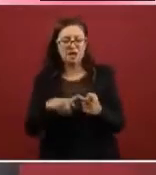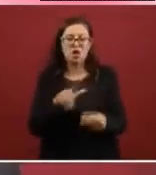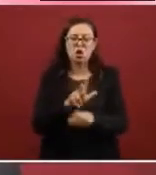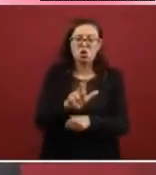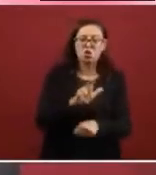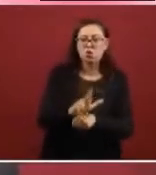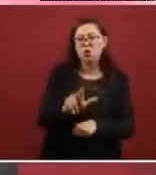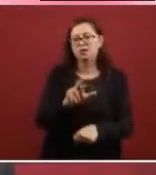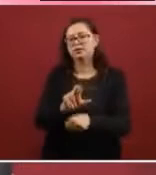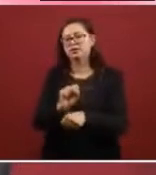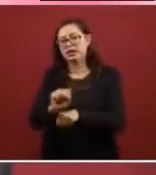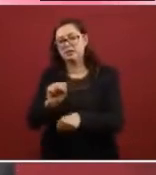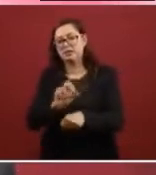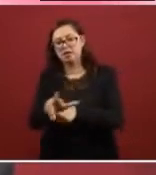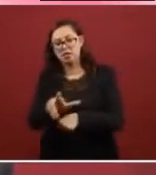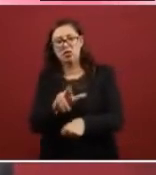y